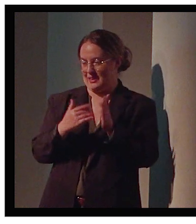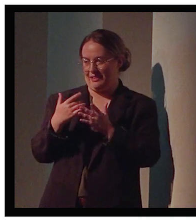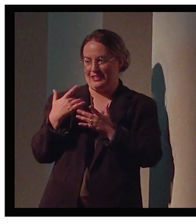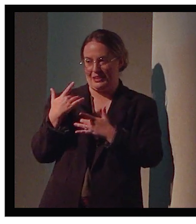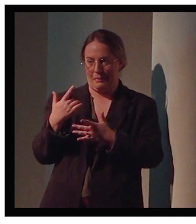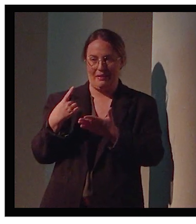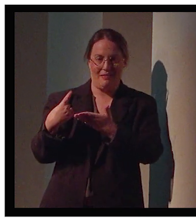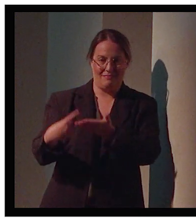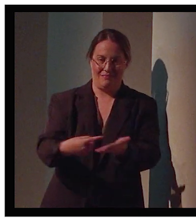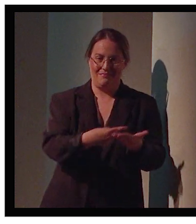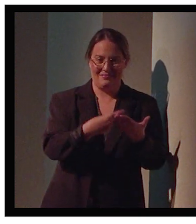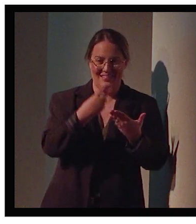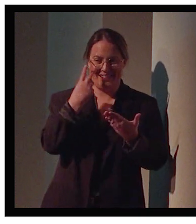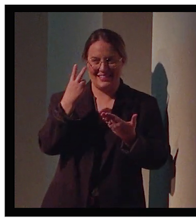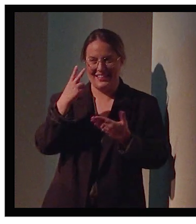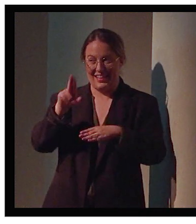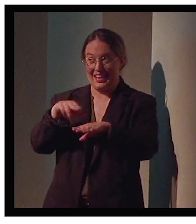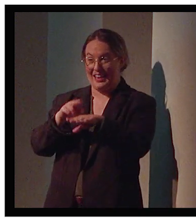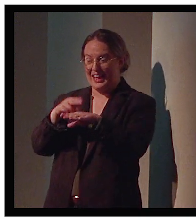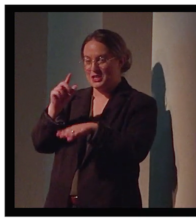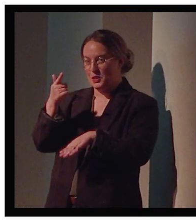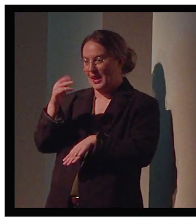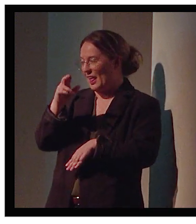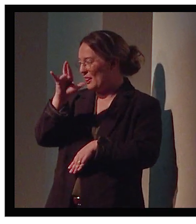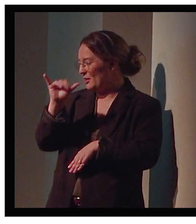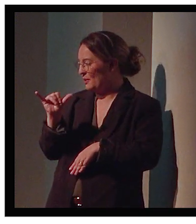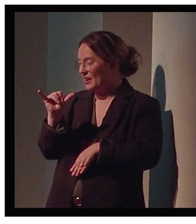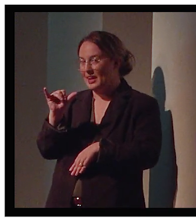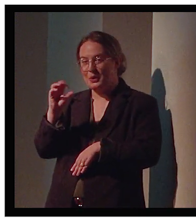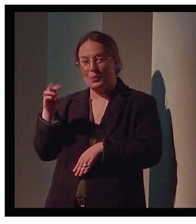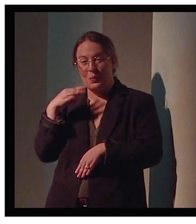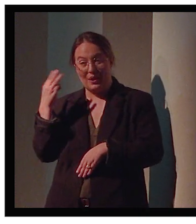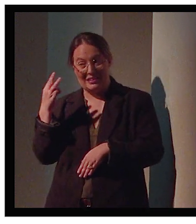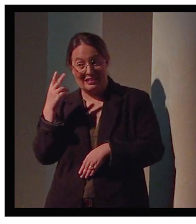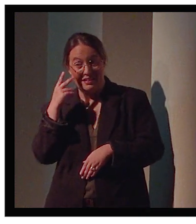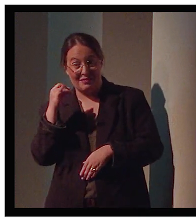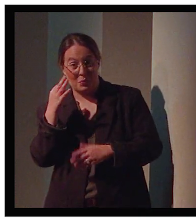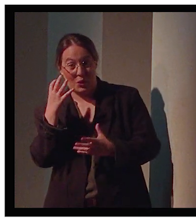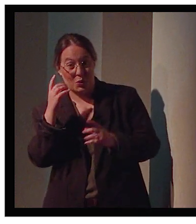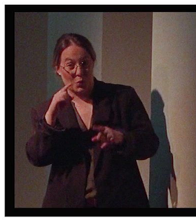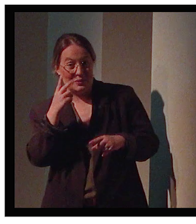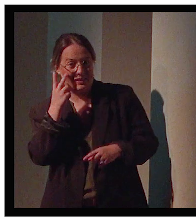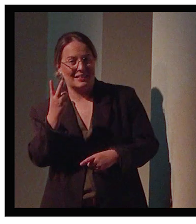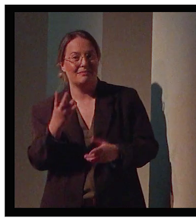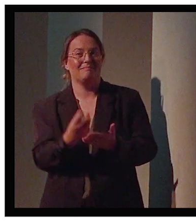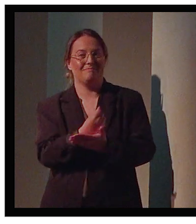is on view right now at the National Gallery in Washington in their big Impressionism show, if you want to go see that.